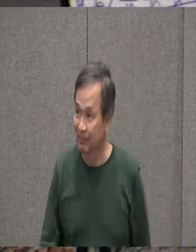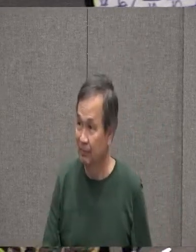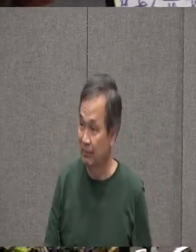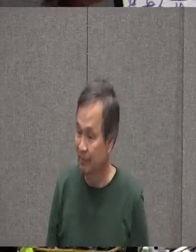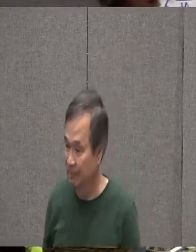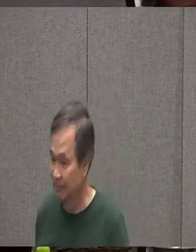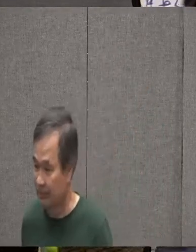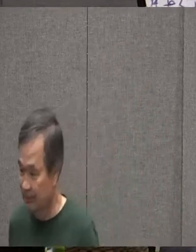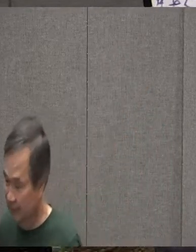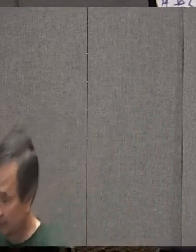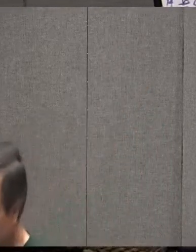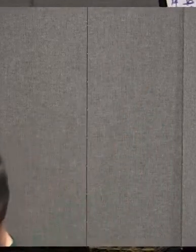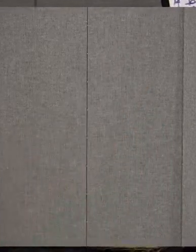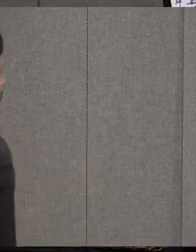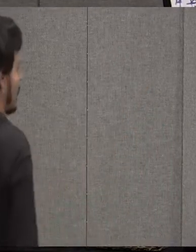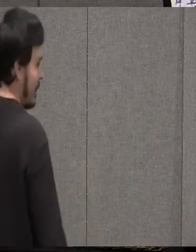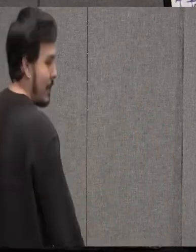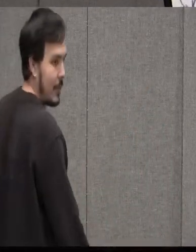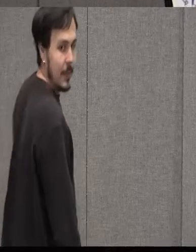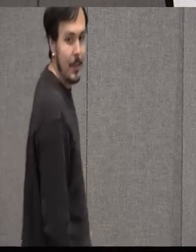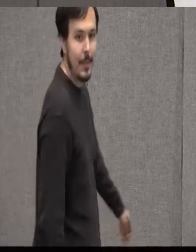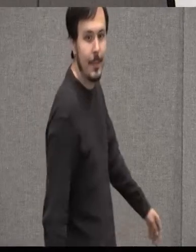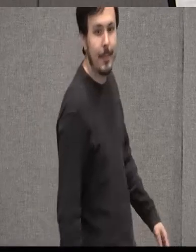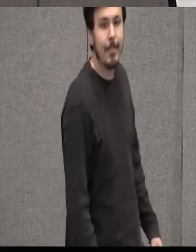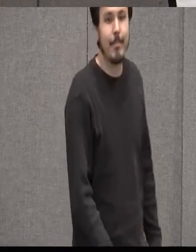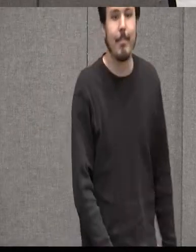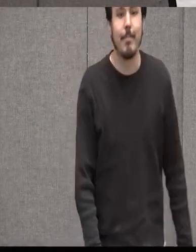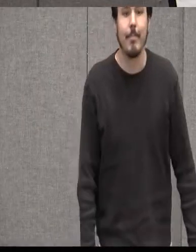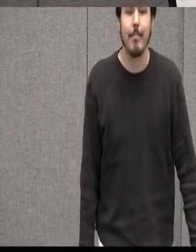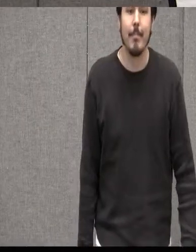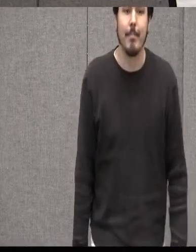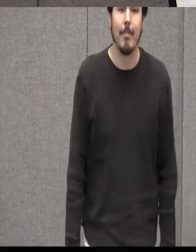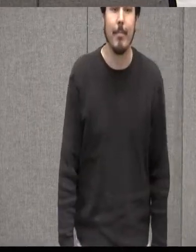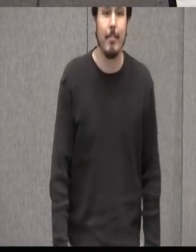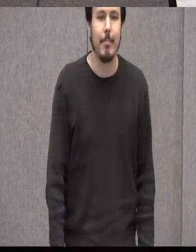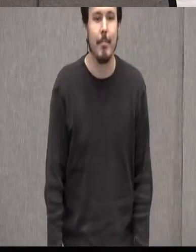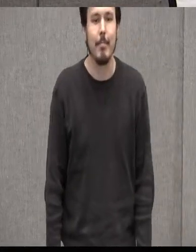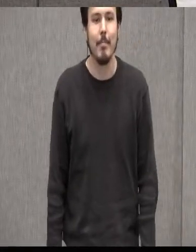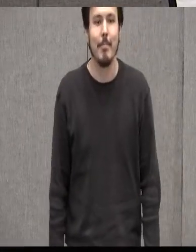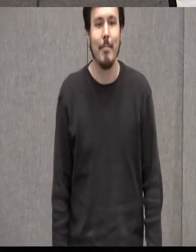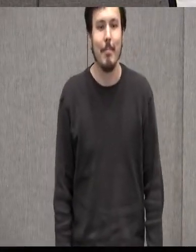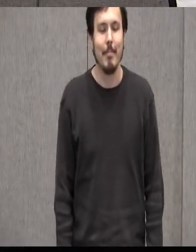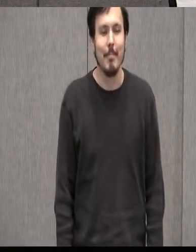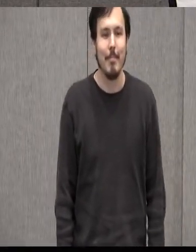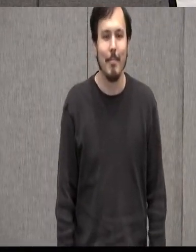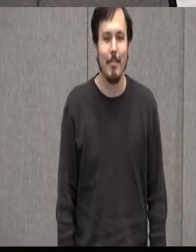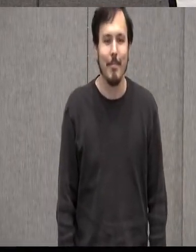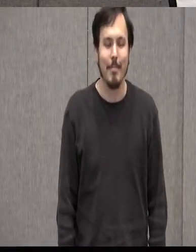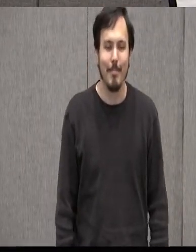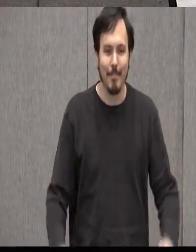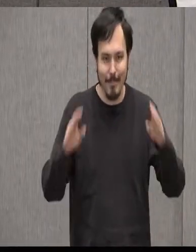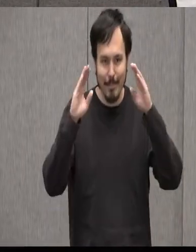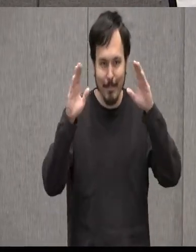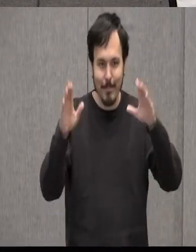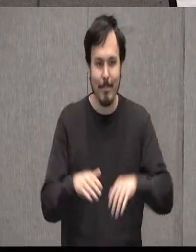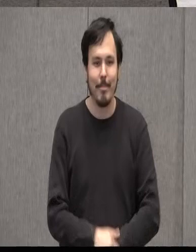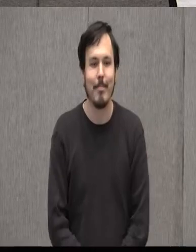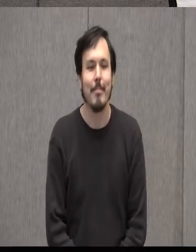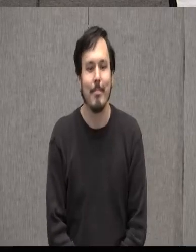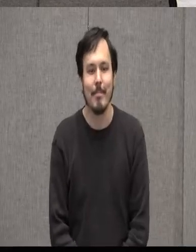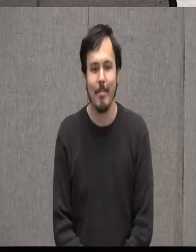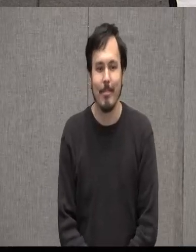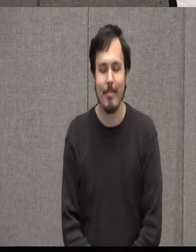now. That means in sentence format, paragraph format is actually the better term, you would just explain your